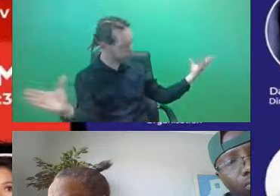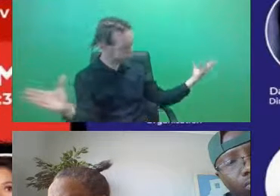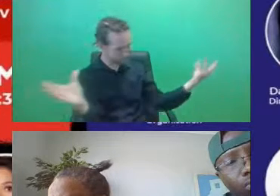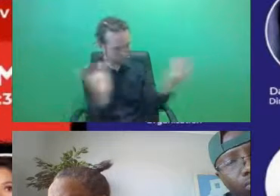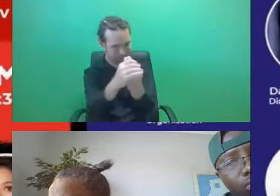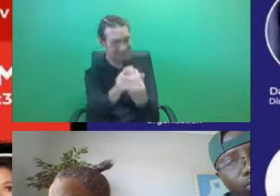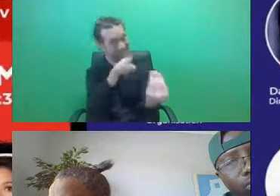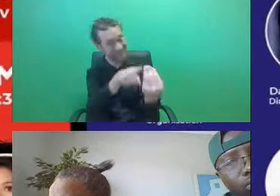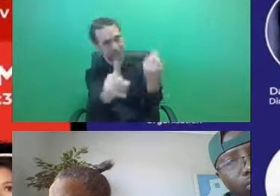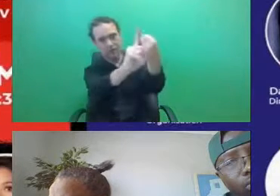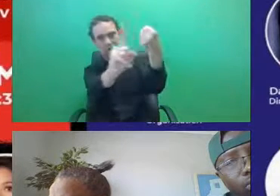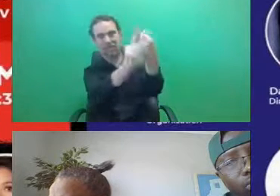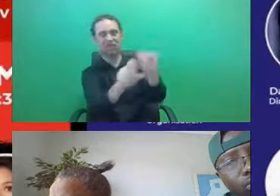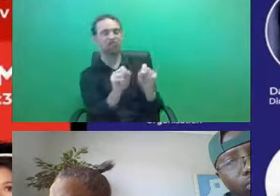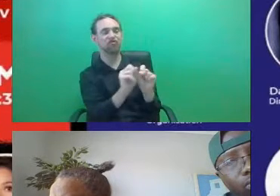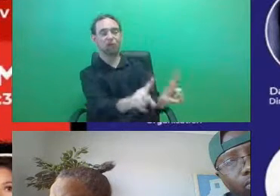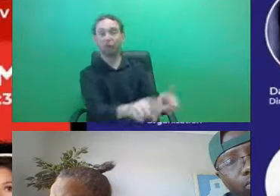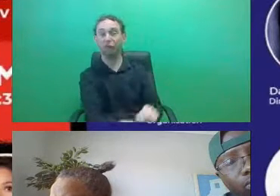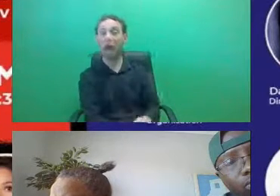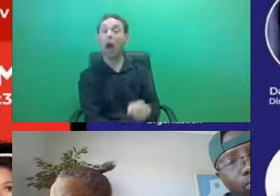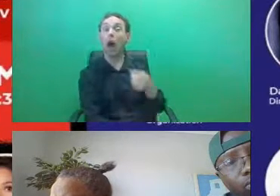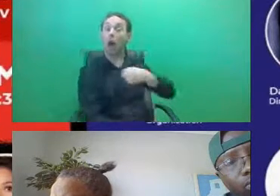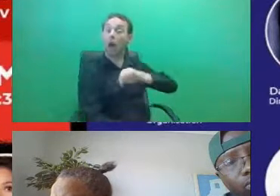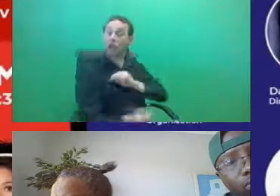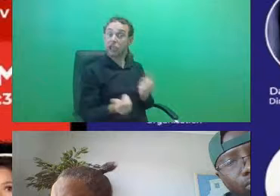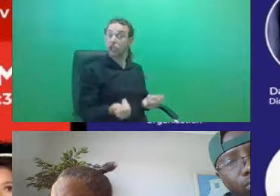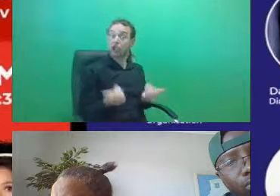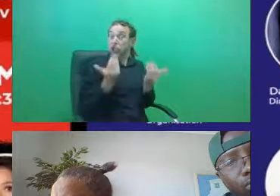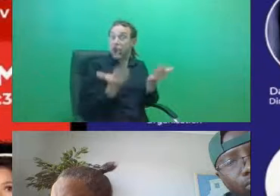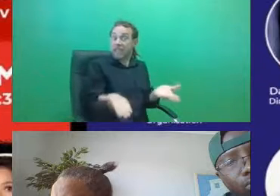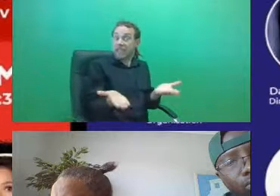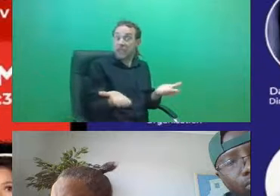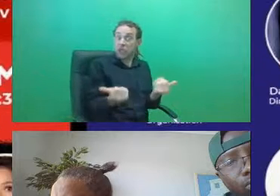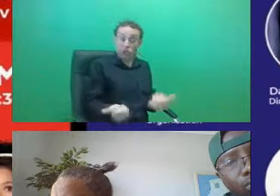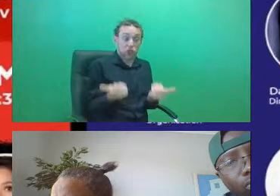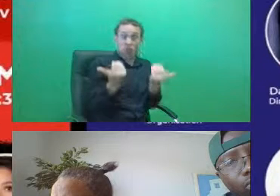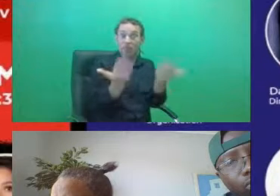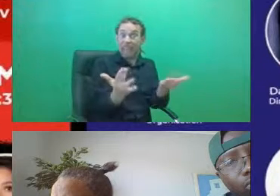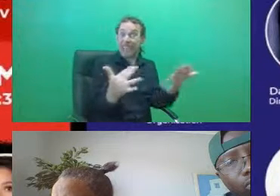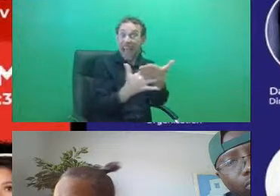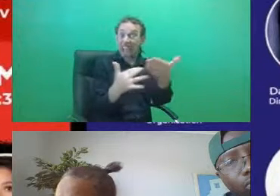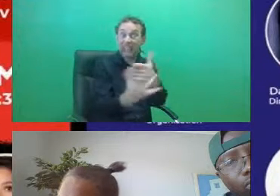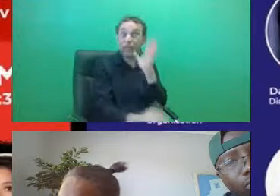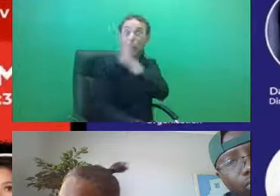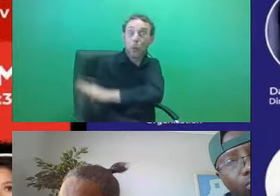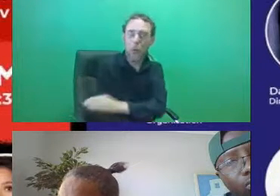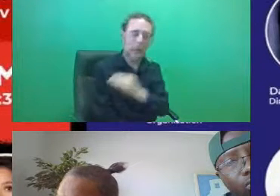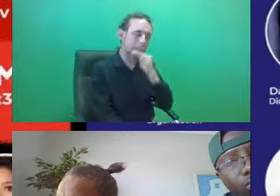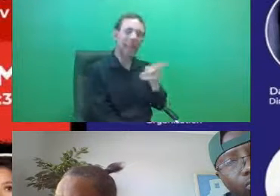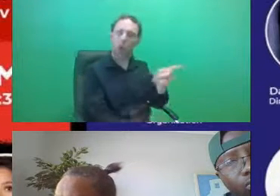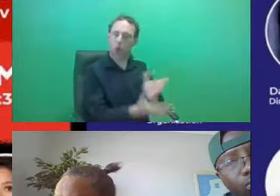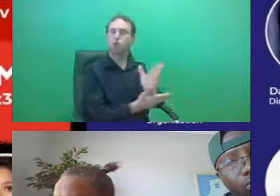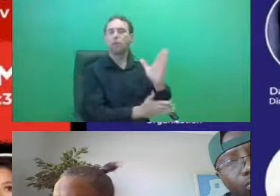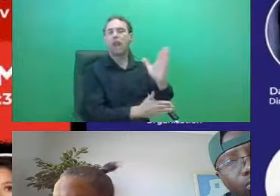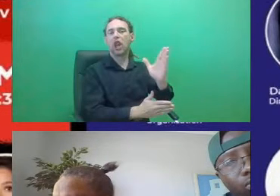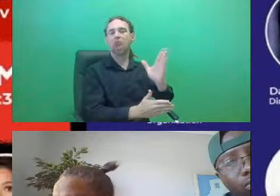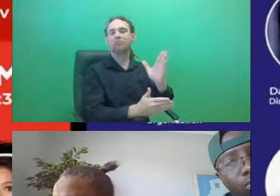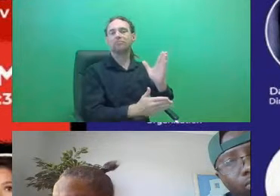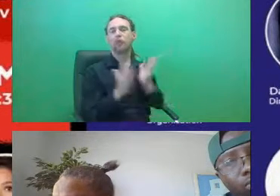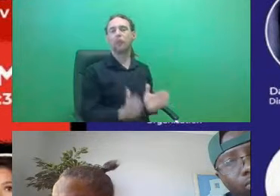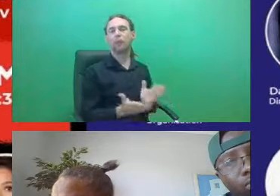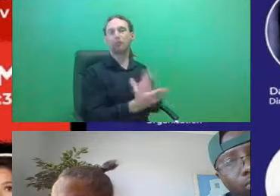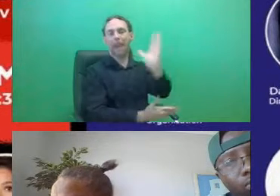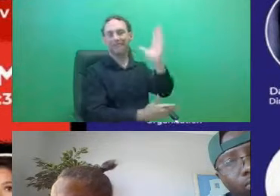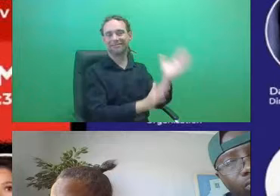also without these services being, without access, this is definitely a deprivation of human rights. And